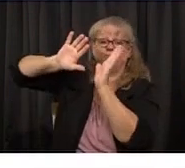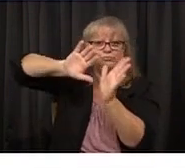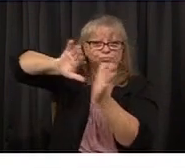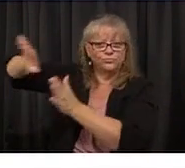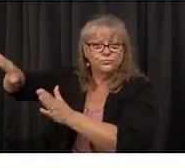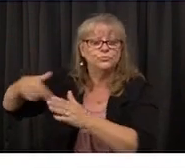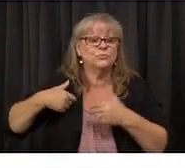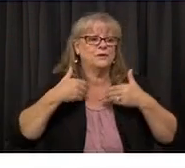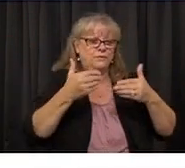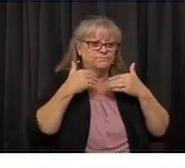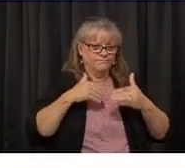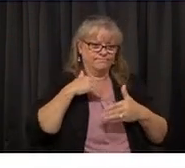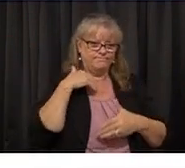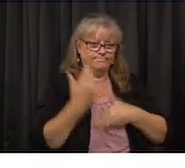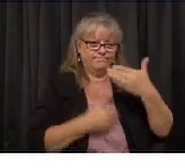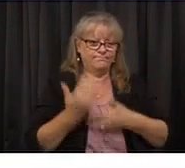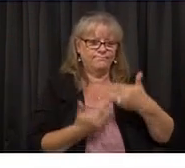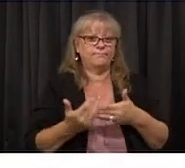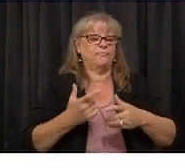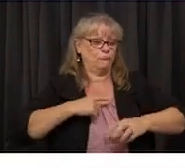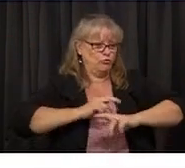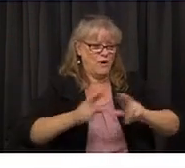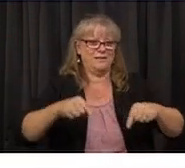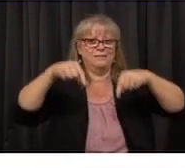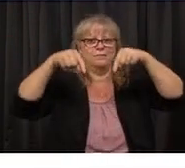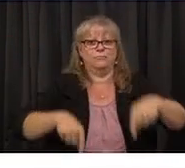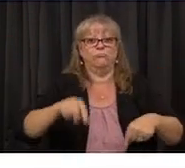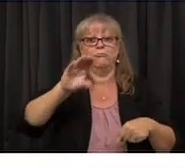the ability to do it. We have the